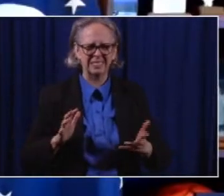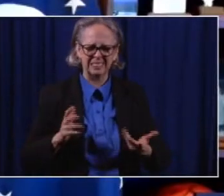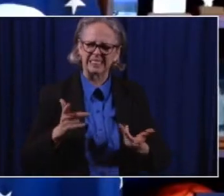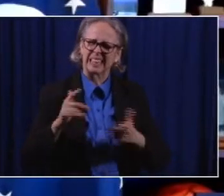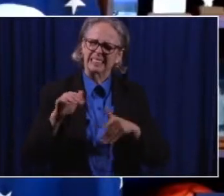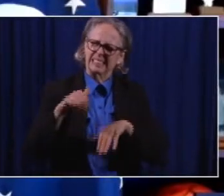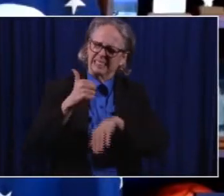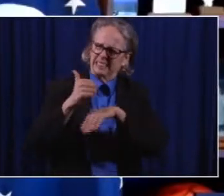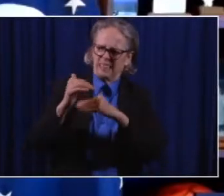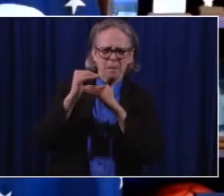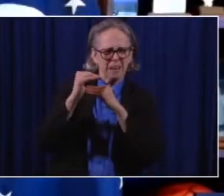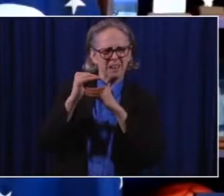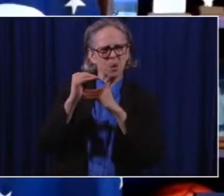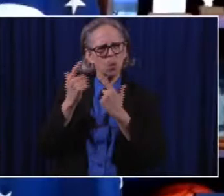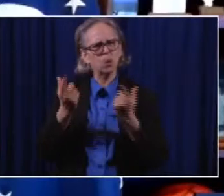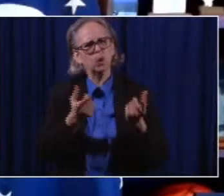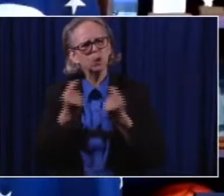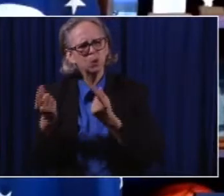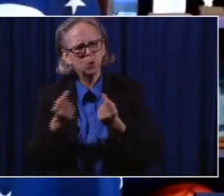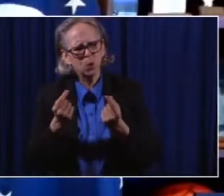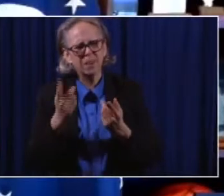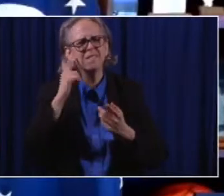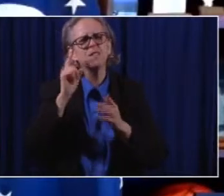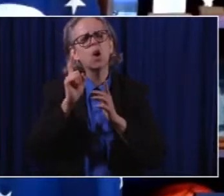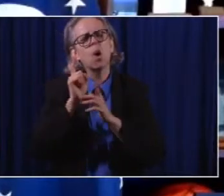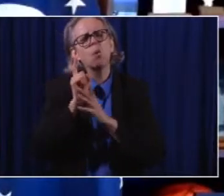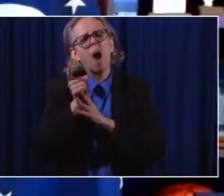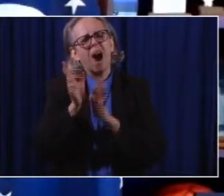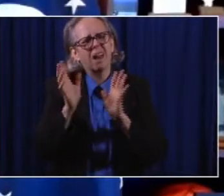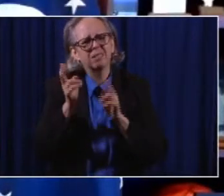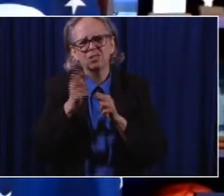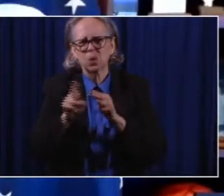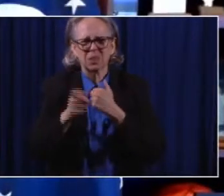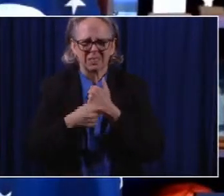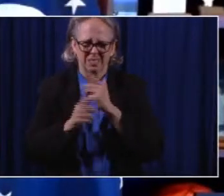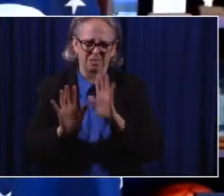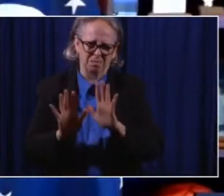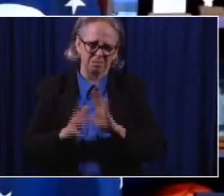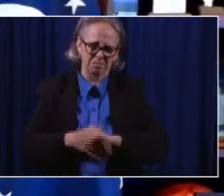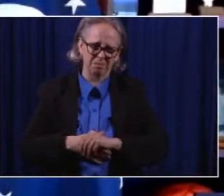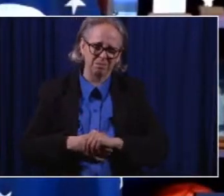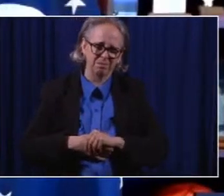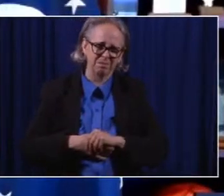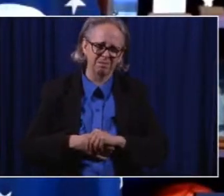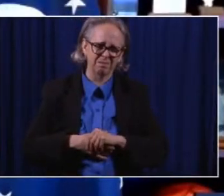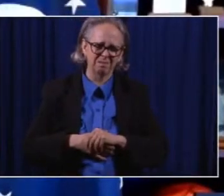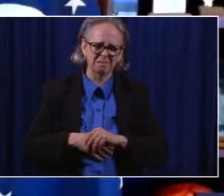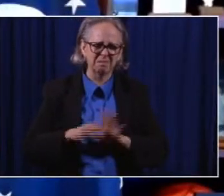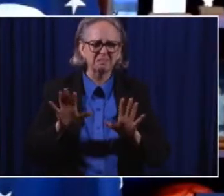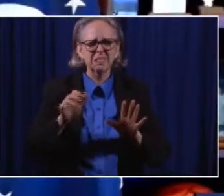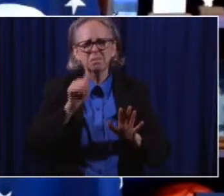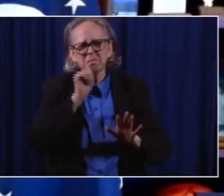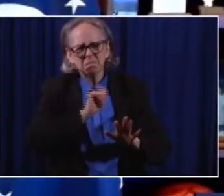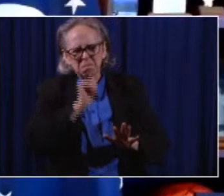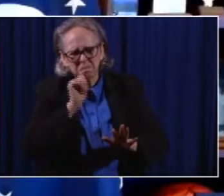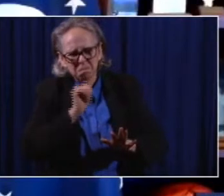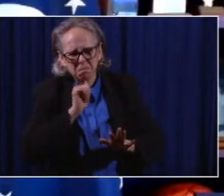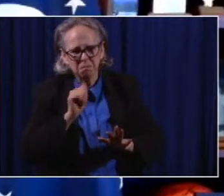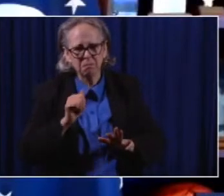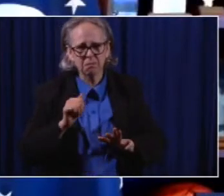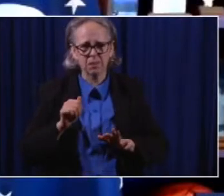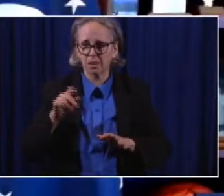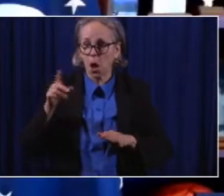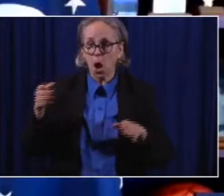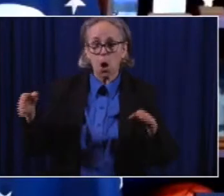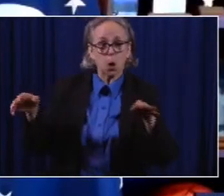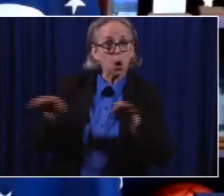control, so that we don't have to get ourselves to a point that we have to shut anything down because we don't want to. But